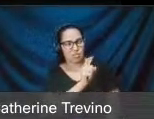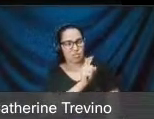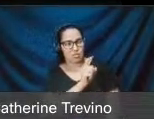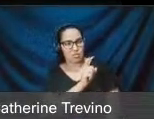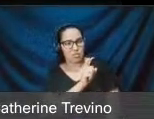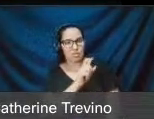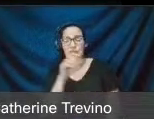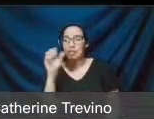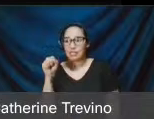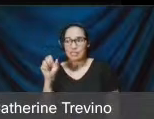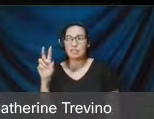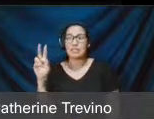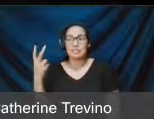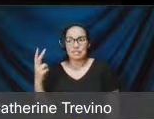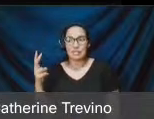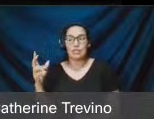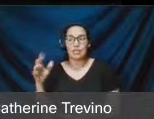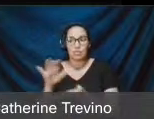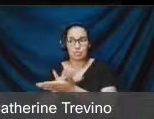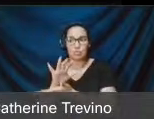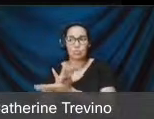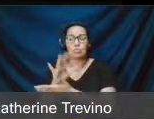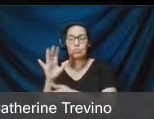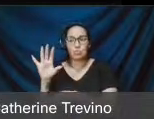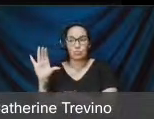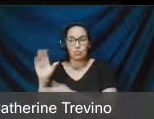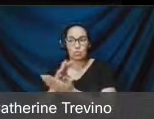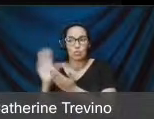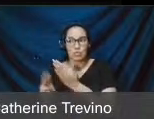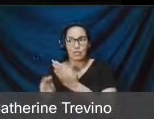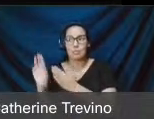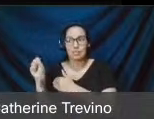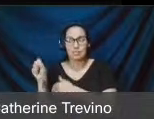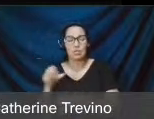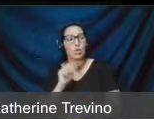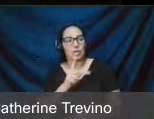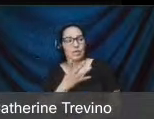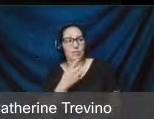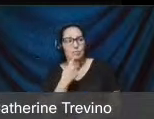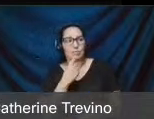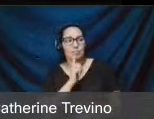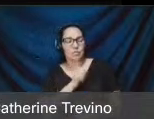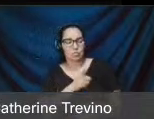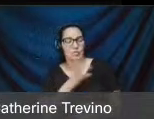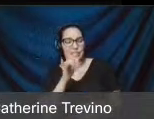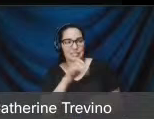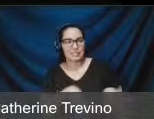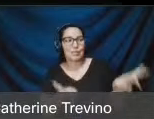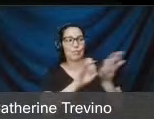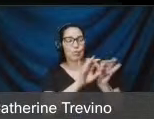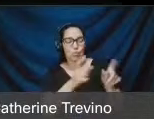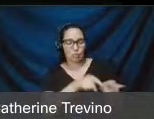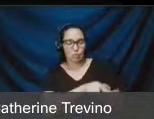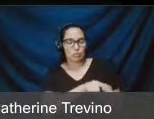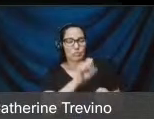The secondary curriculum council. Yes. Yes. Right. Okay. I think that's really an important piece as well. So